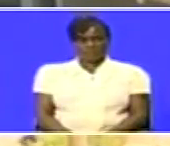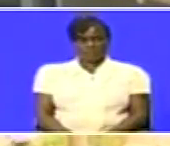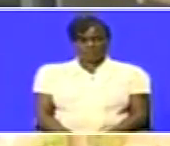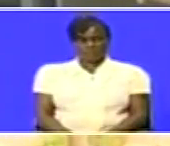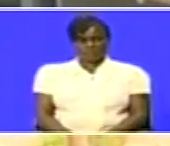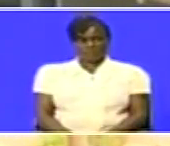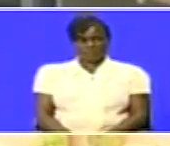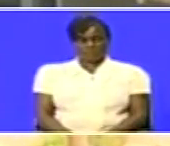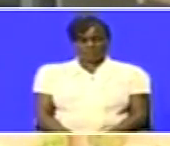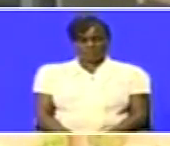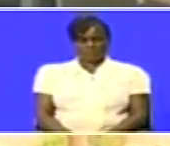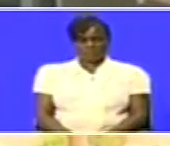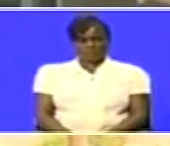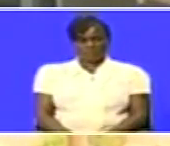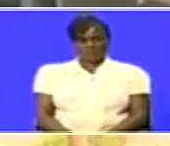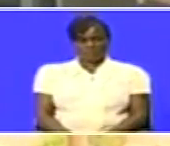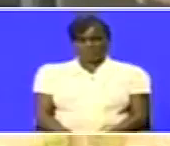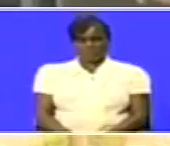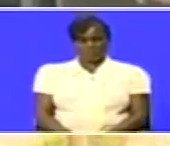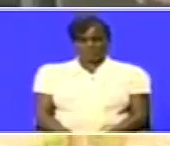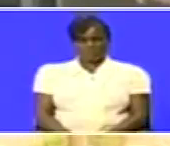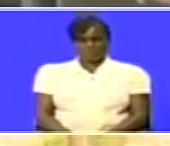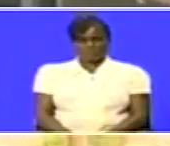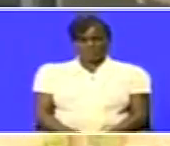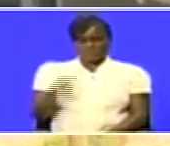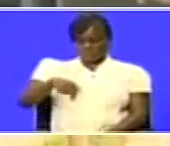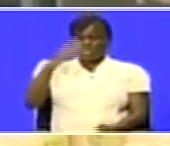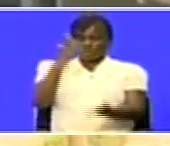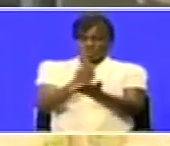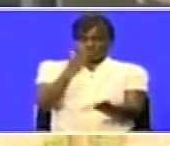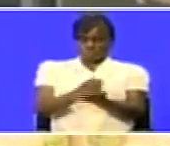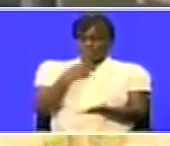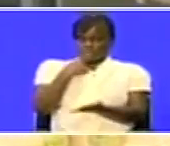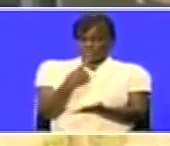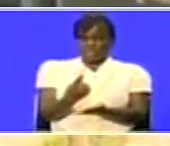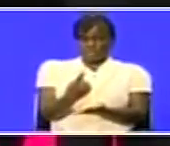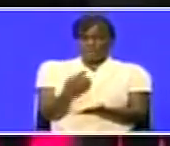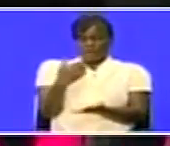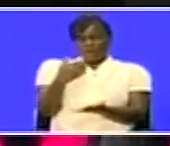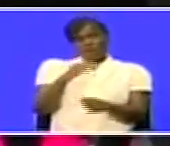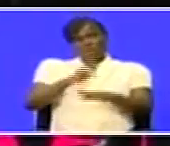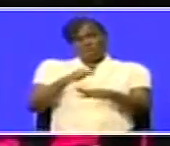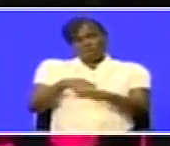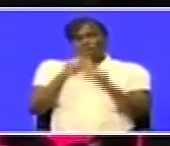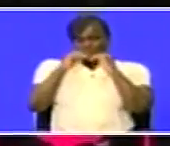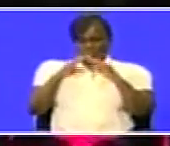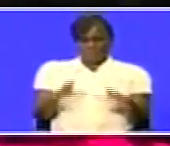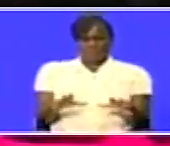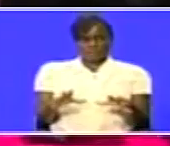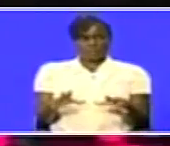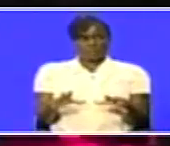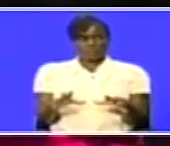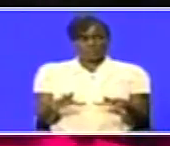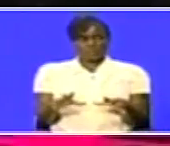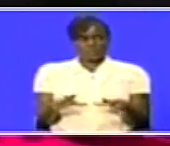inakuwa mzozo mwingi nini, fujo jingi, lakini kwa leo kusema kweli kwanza tumshukuru Mwenyezi Mungu kwa kutujalia. Infrastructure projects have been a